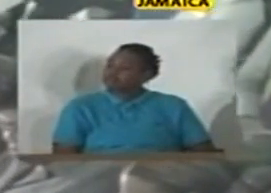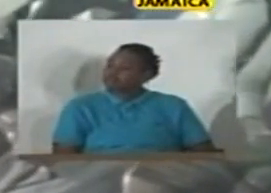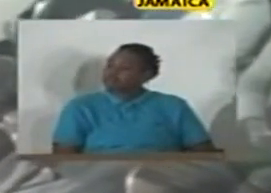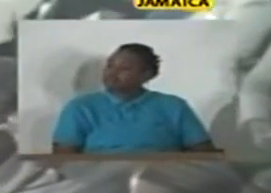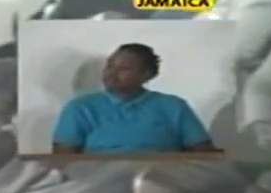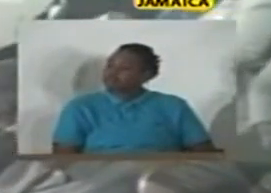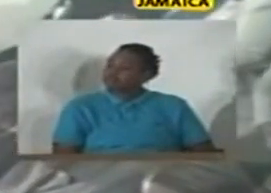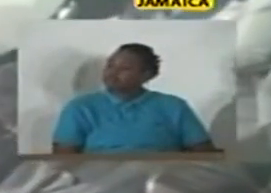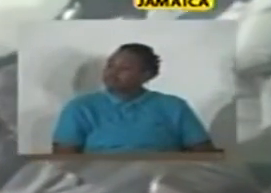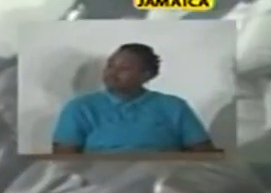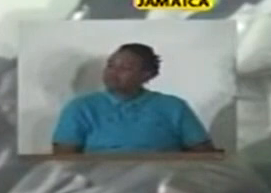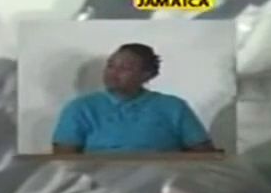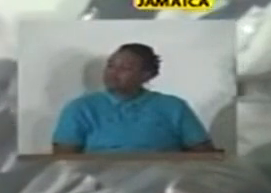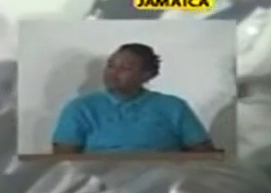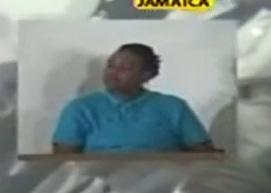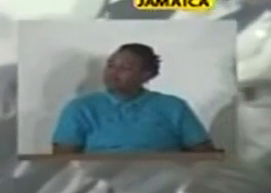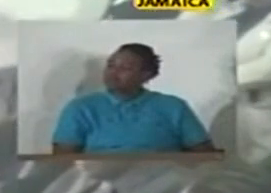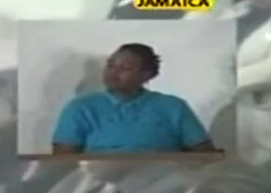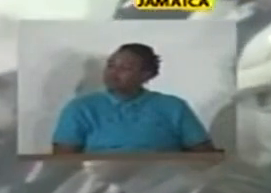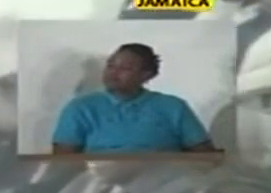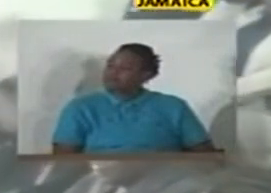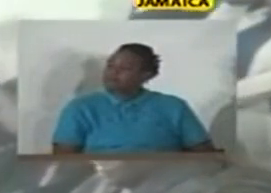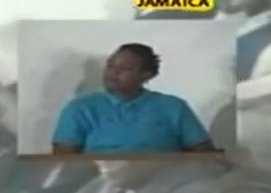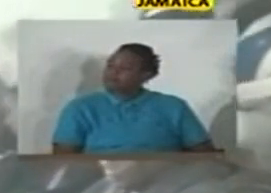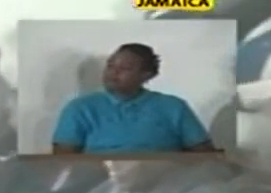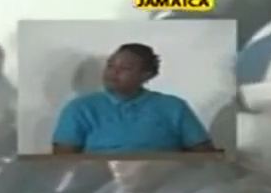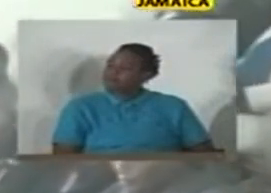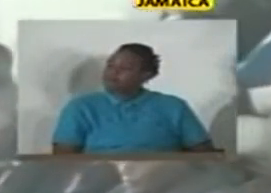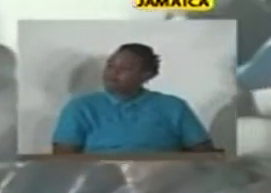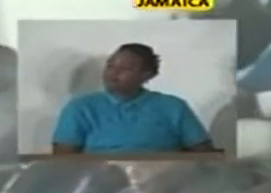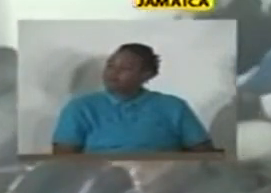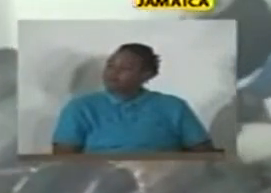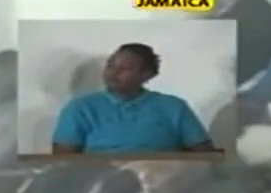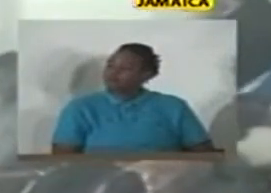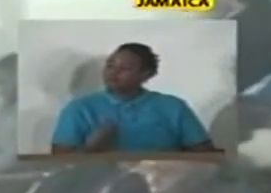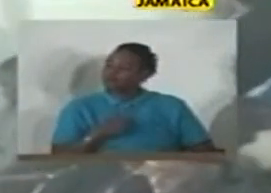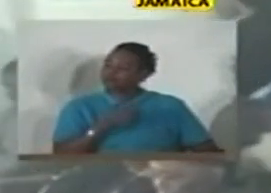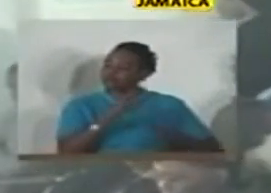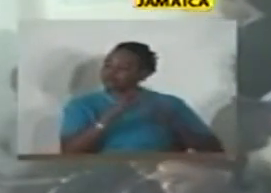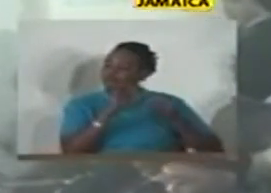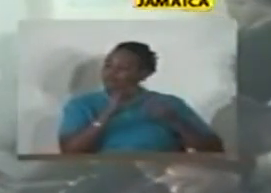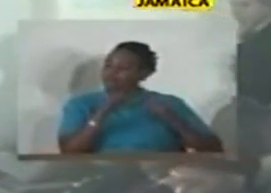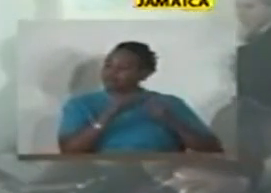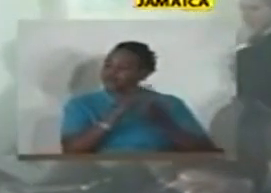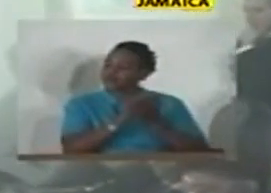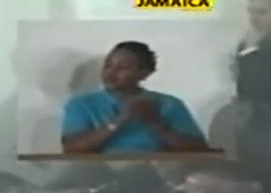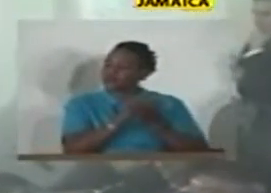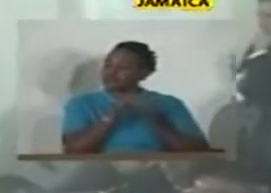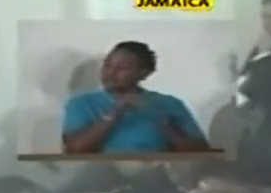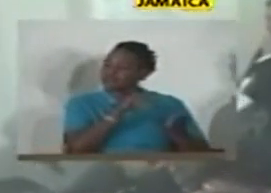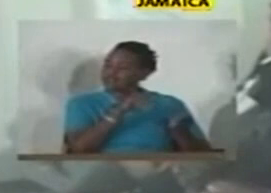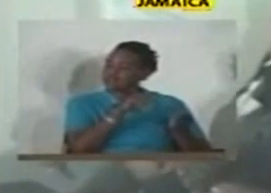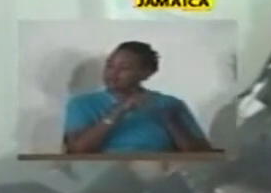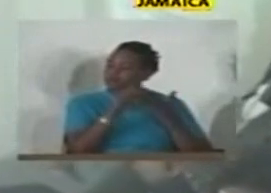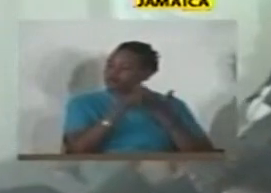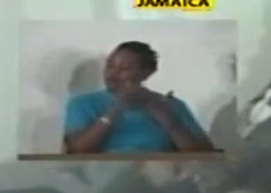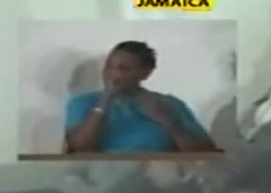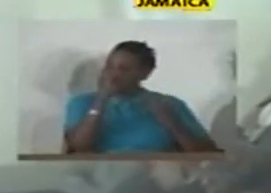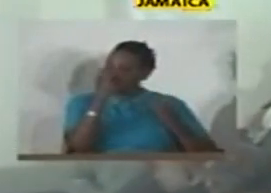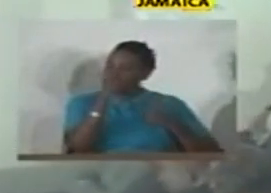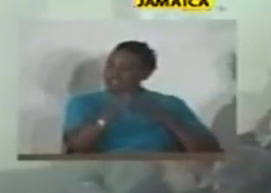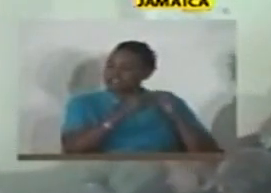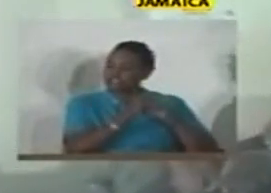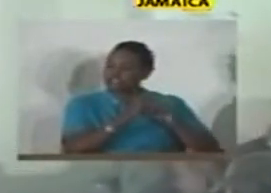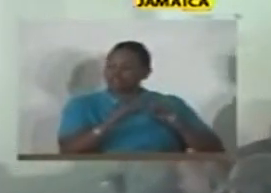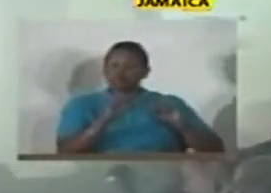Mr. Speaker, we have been talking about a school feeding program for years, but nothing